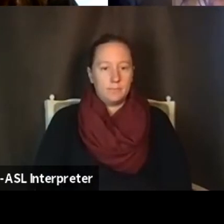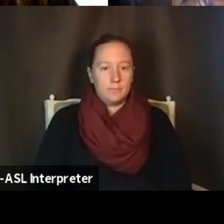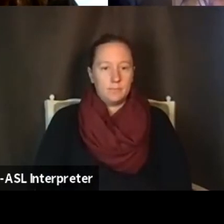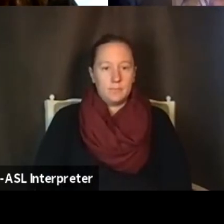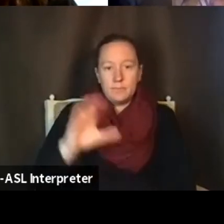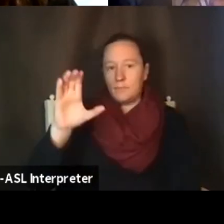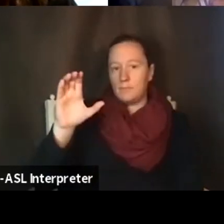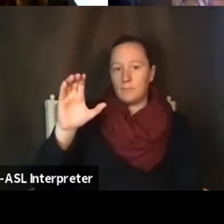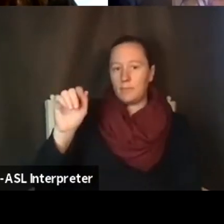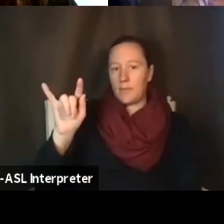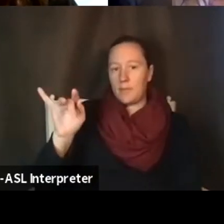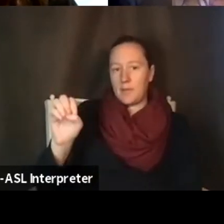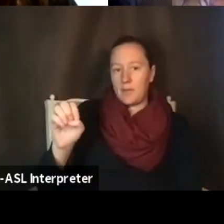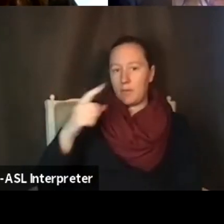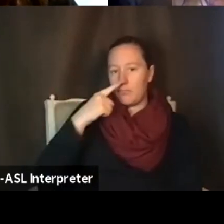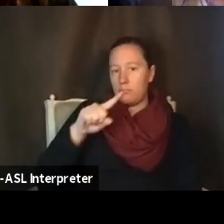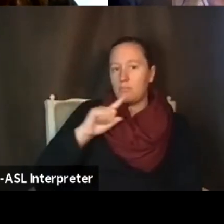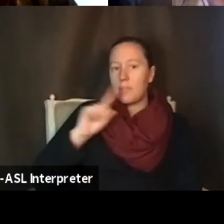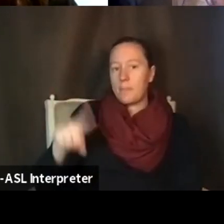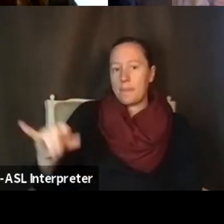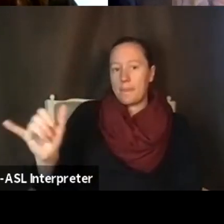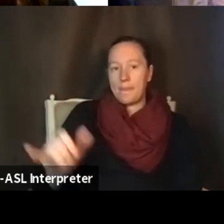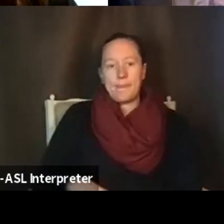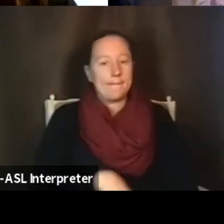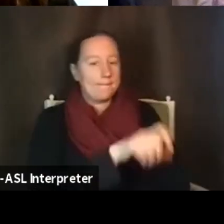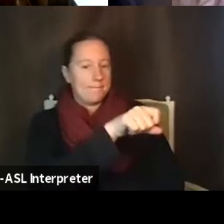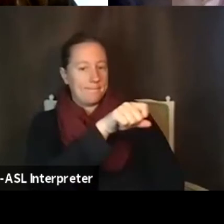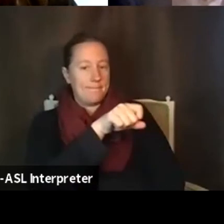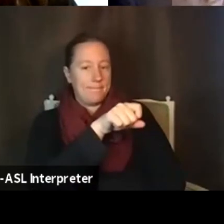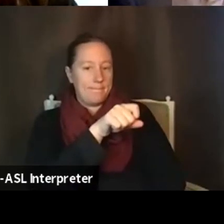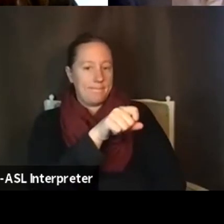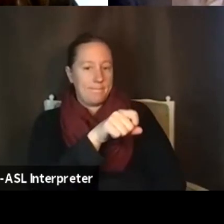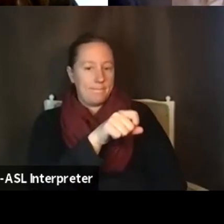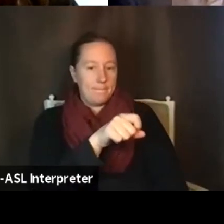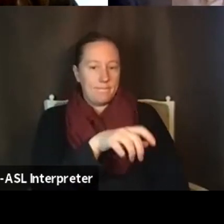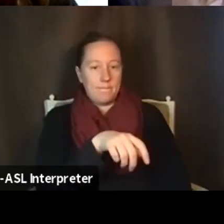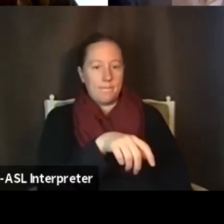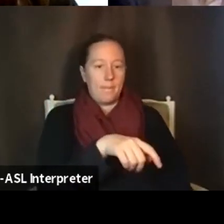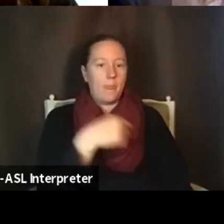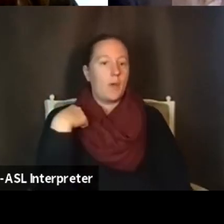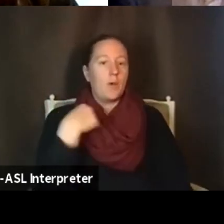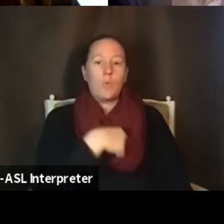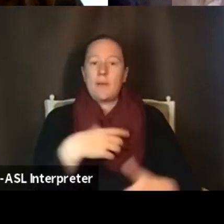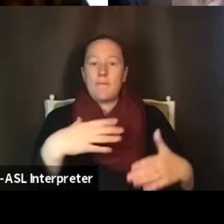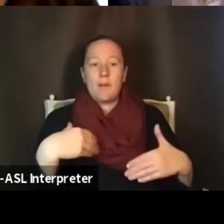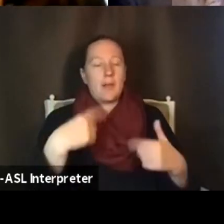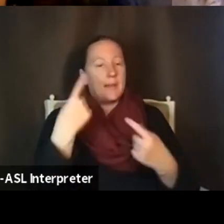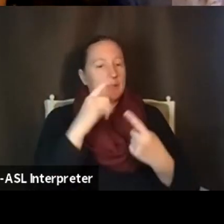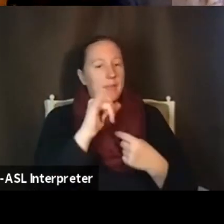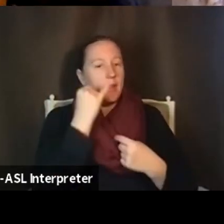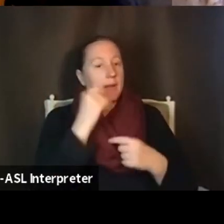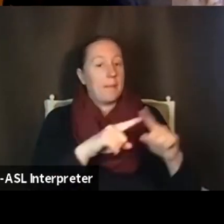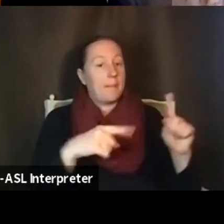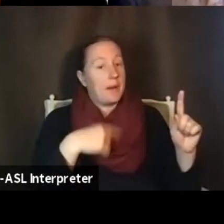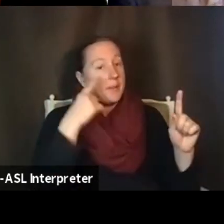Camille, do you want to start with that one too? Yeah, sure. So we have actually not considered that idea, but I think it's a really interesting